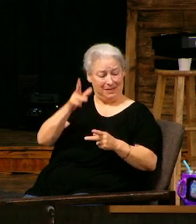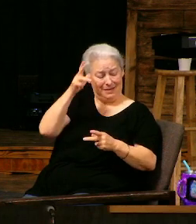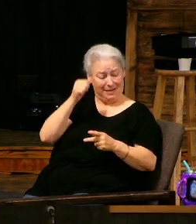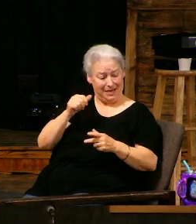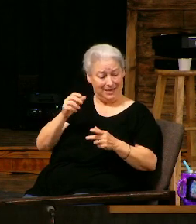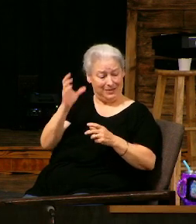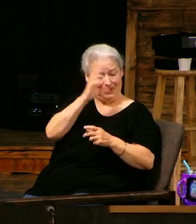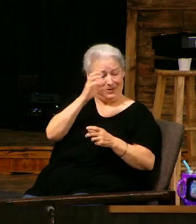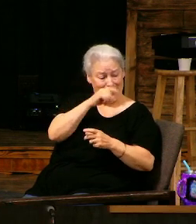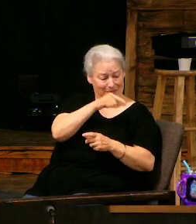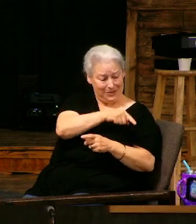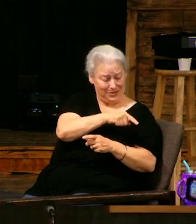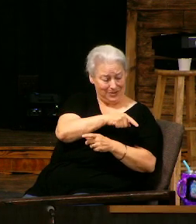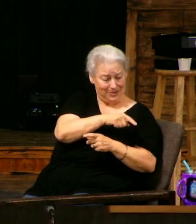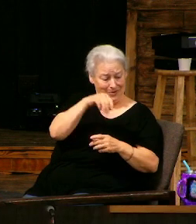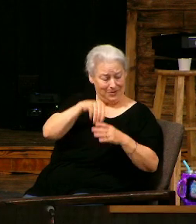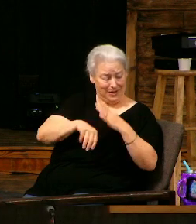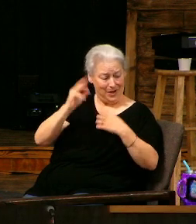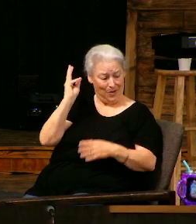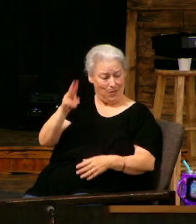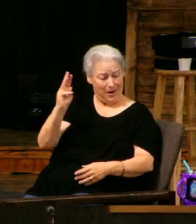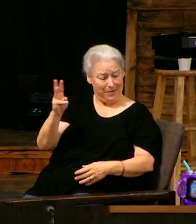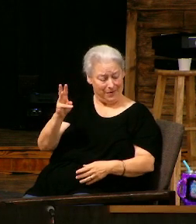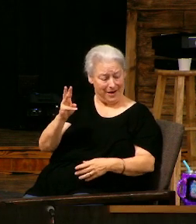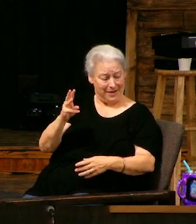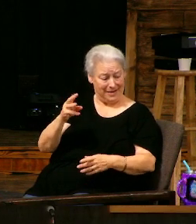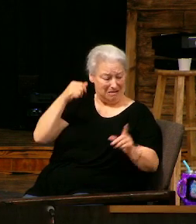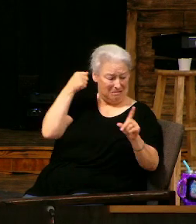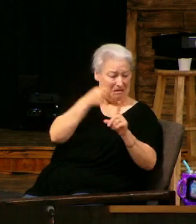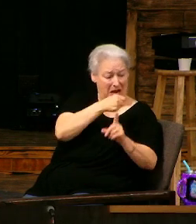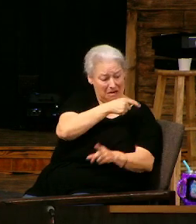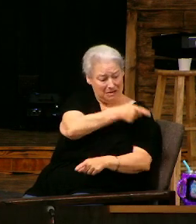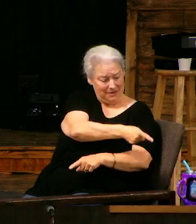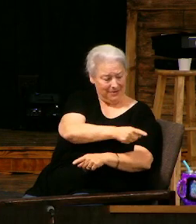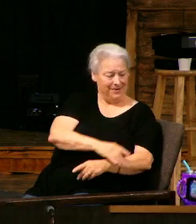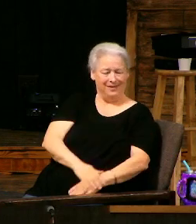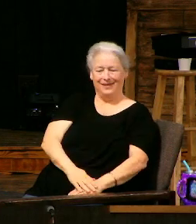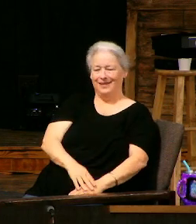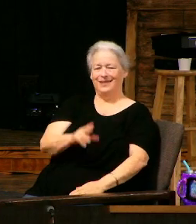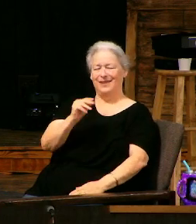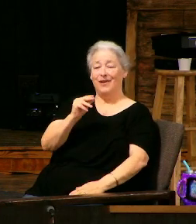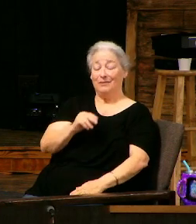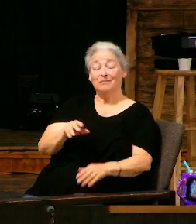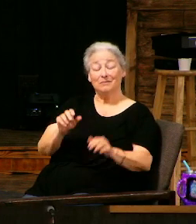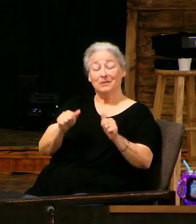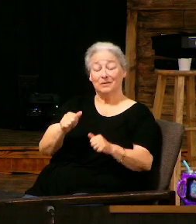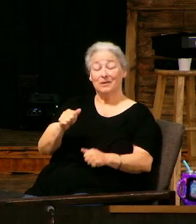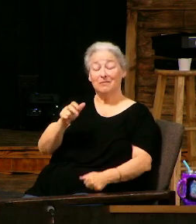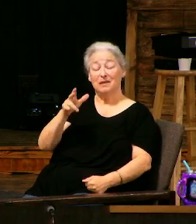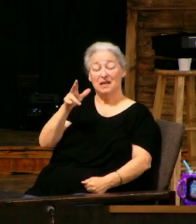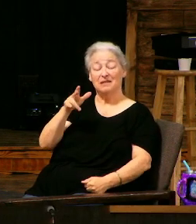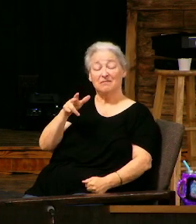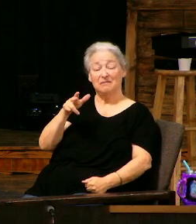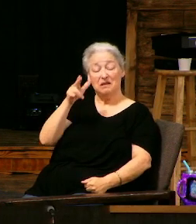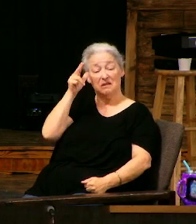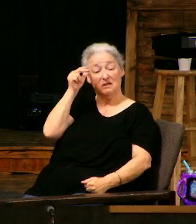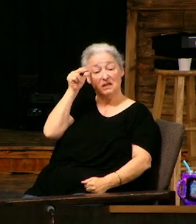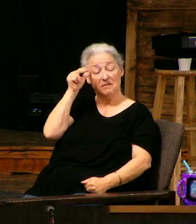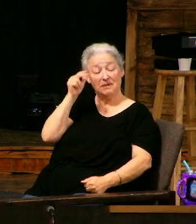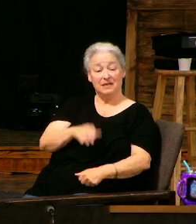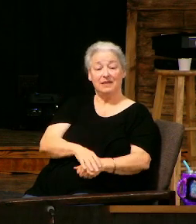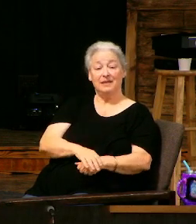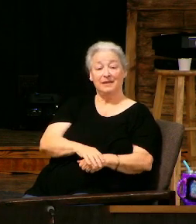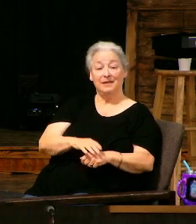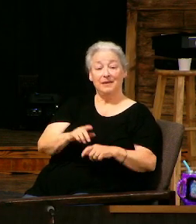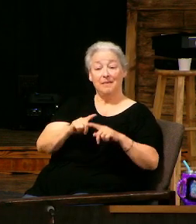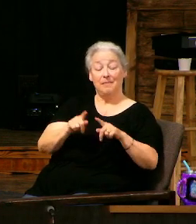you. No, could have been a demon or an unclean spirit, but I know